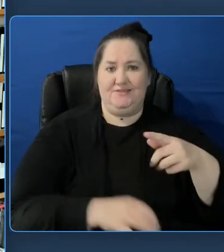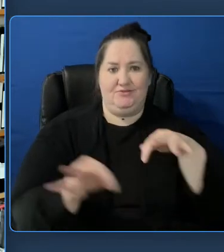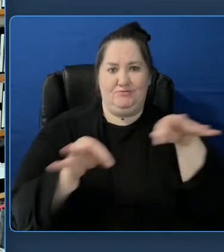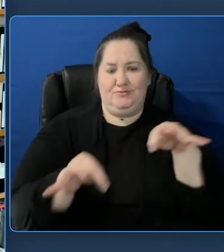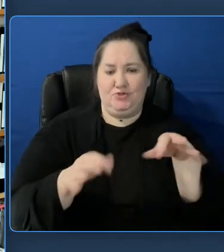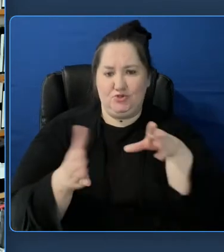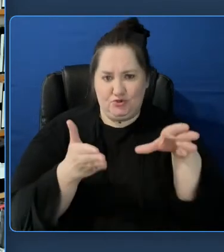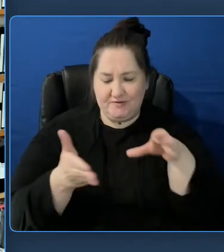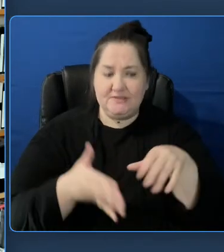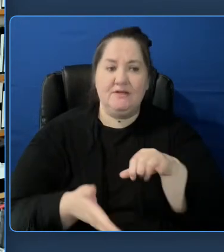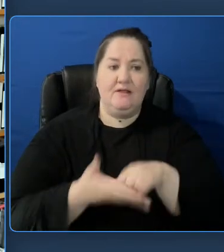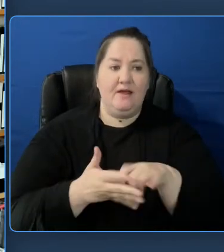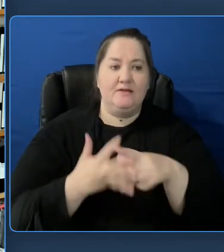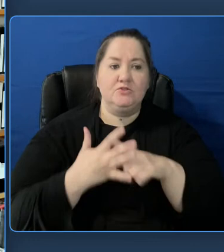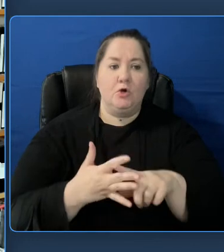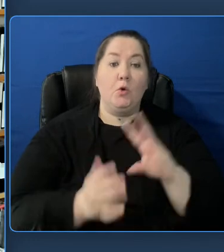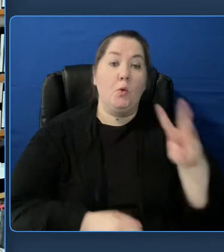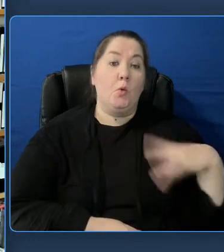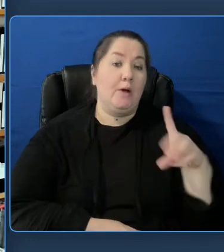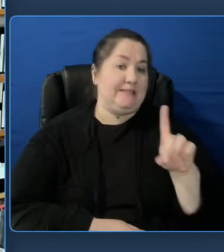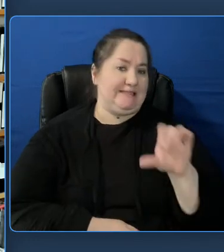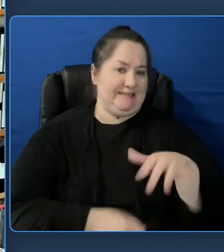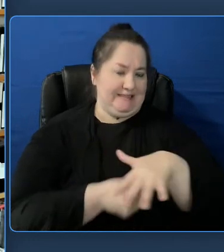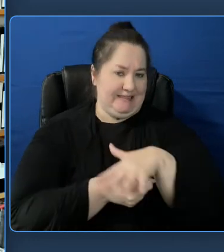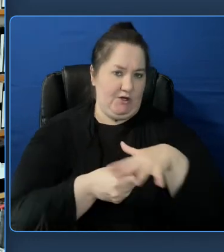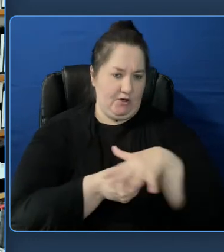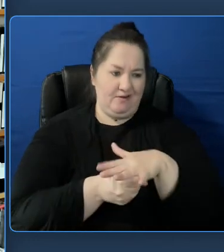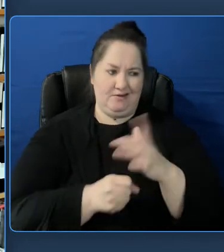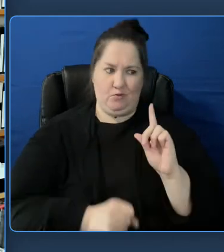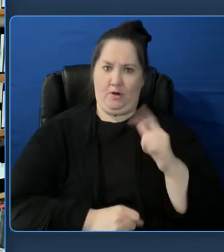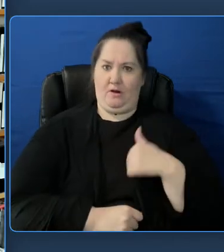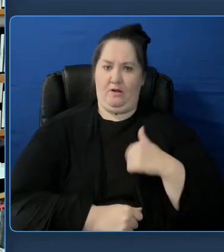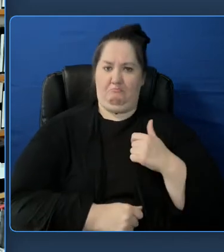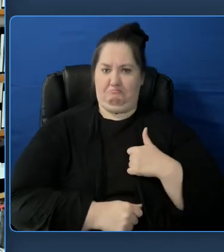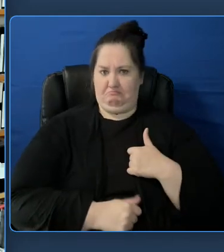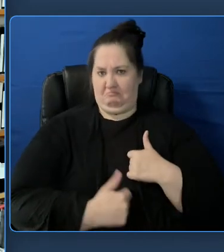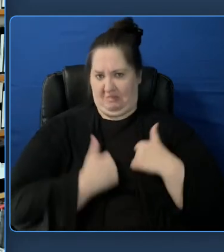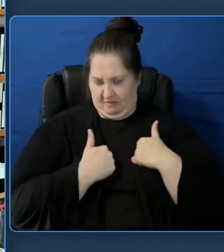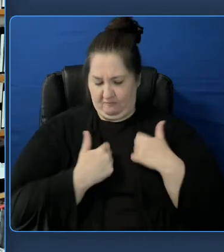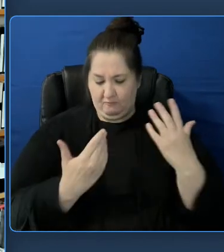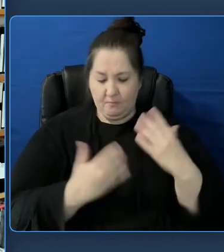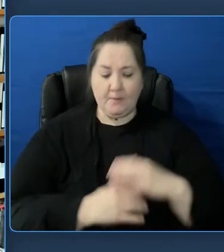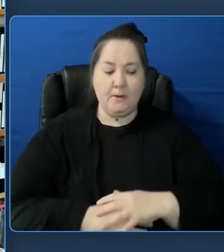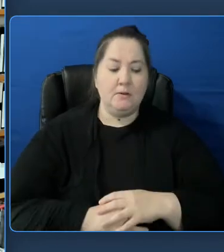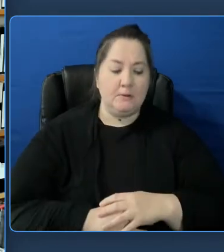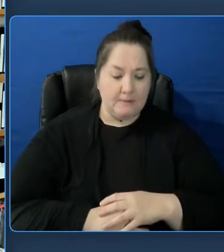which began in the Washington, D.C. area, which is where I am based.